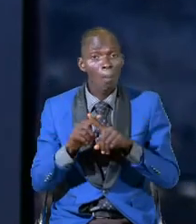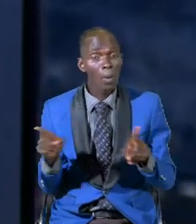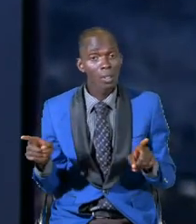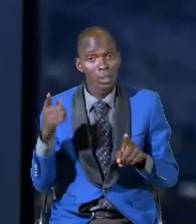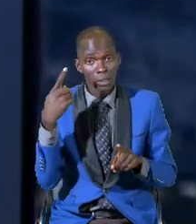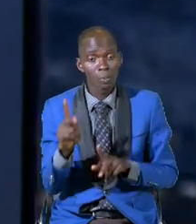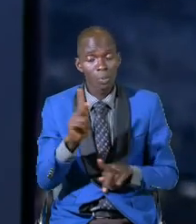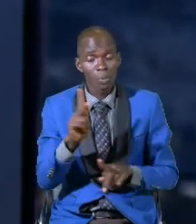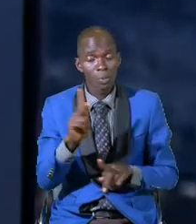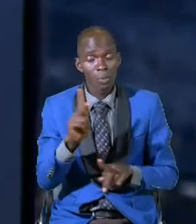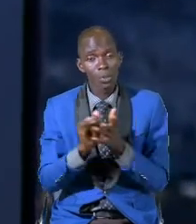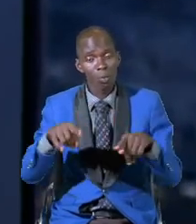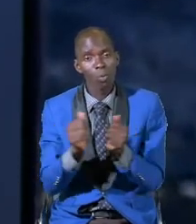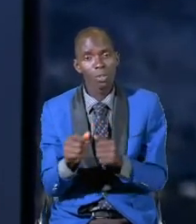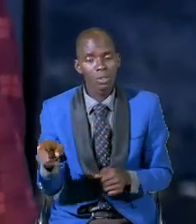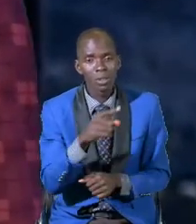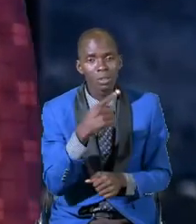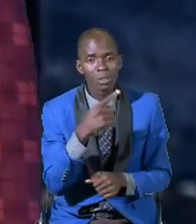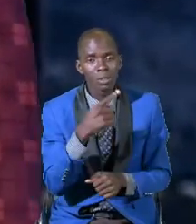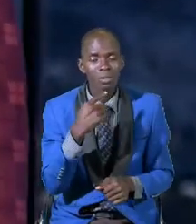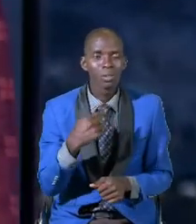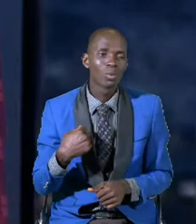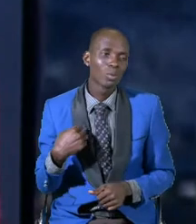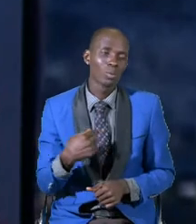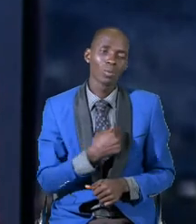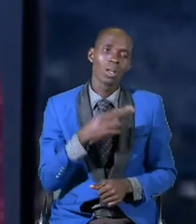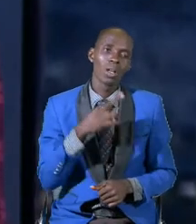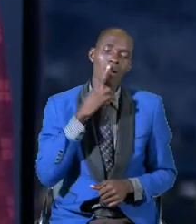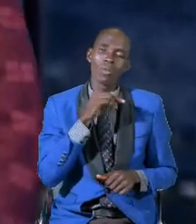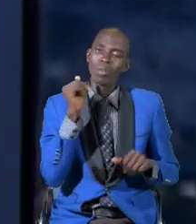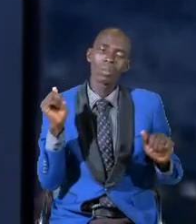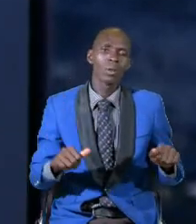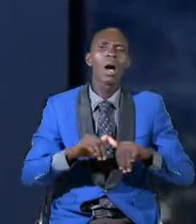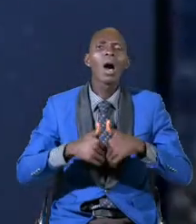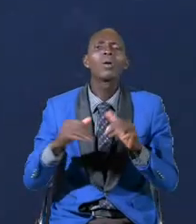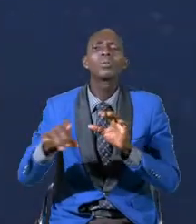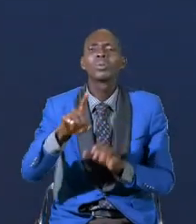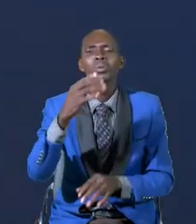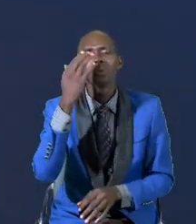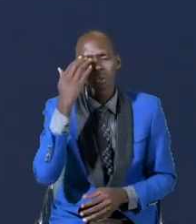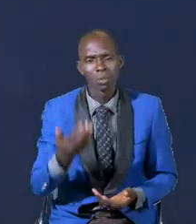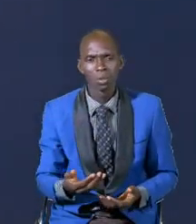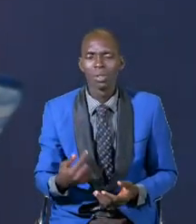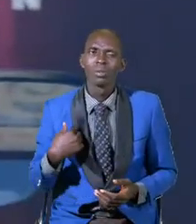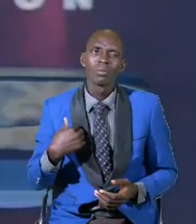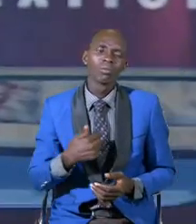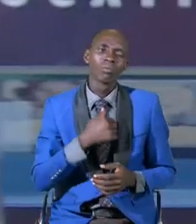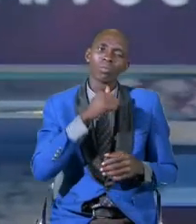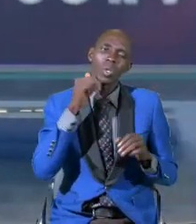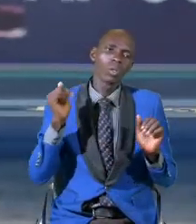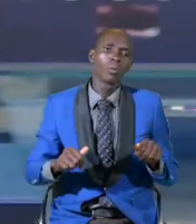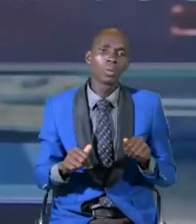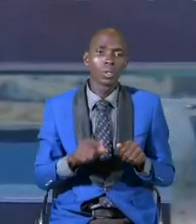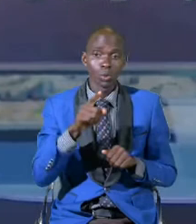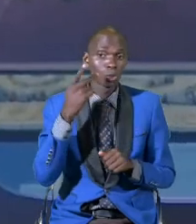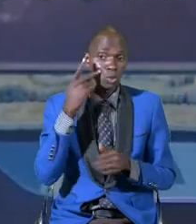him said, we'll be not able. How do you know? We'll be not able. You see somebody